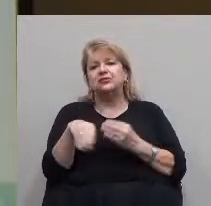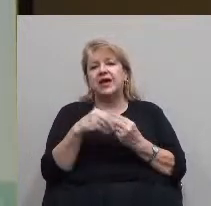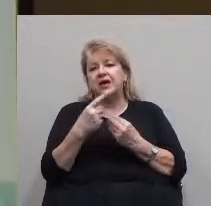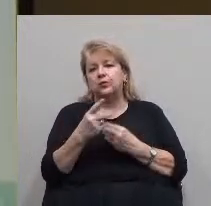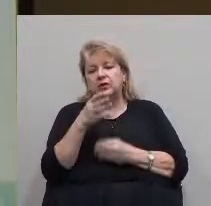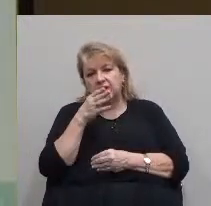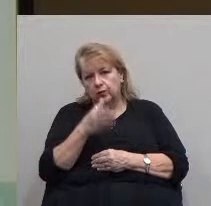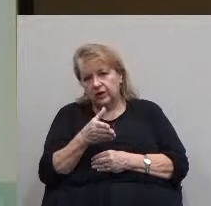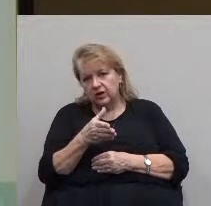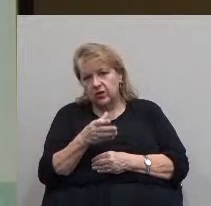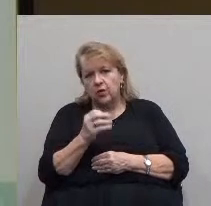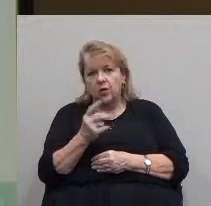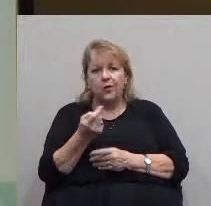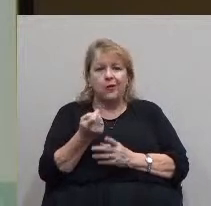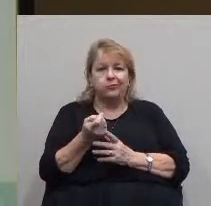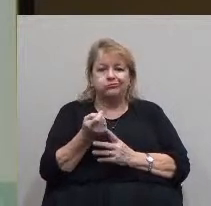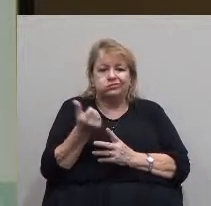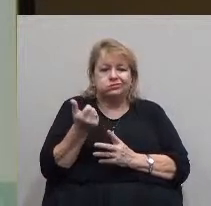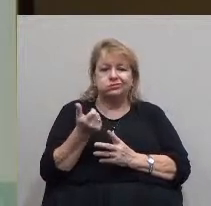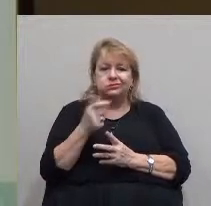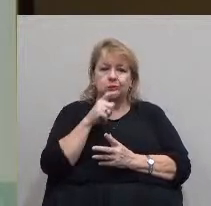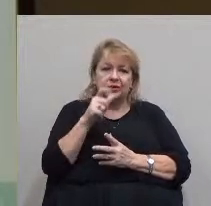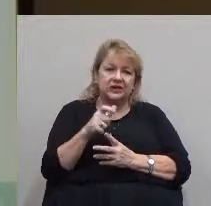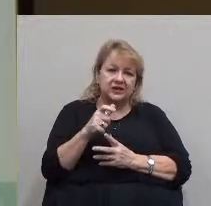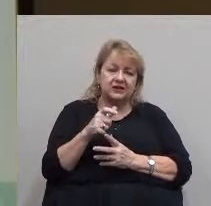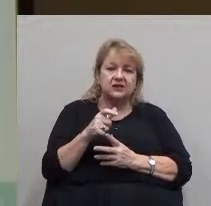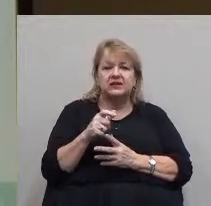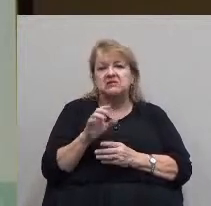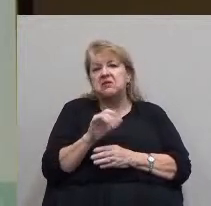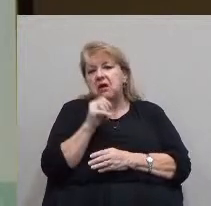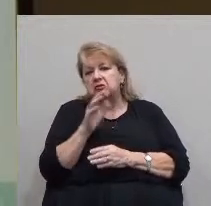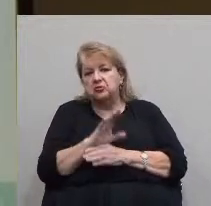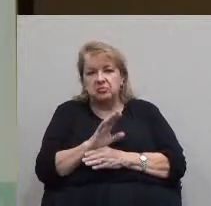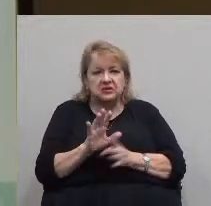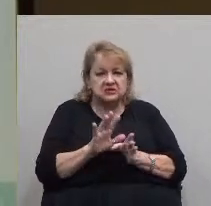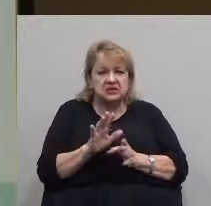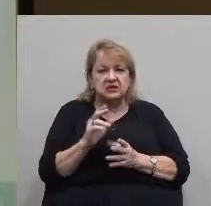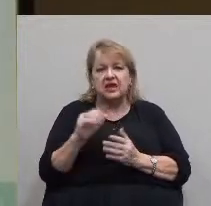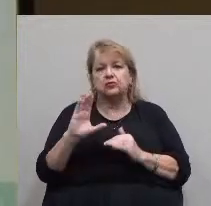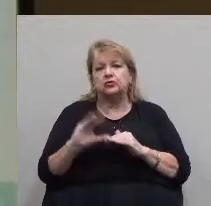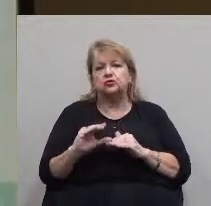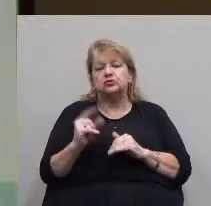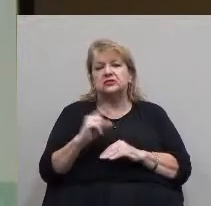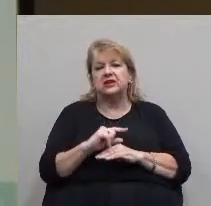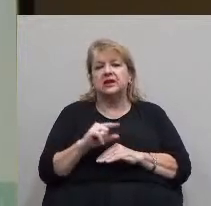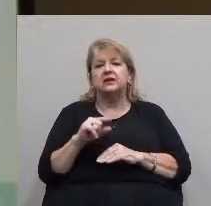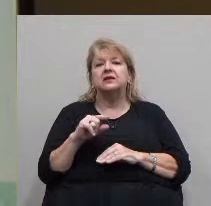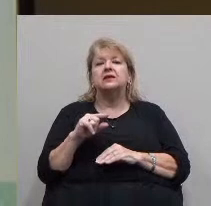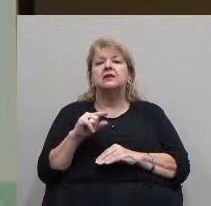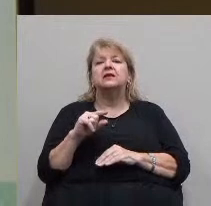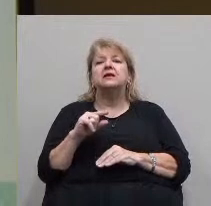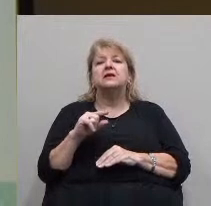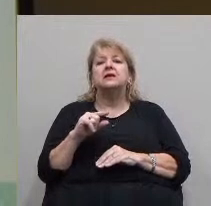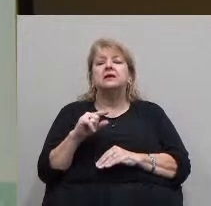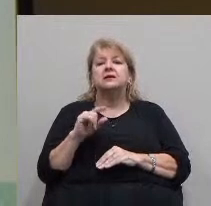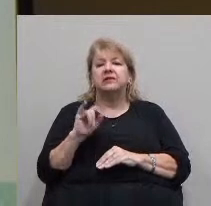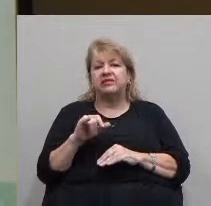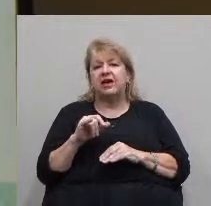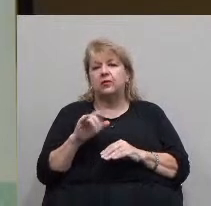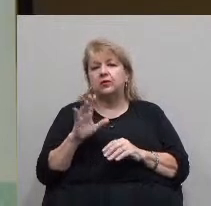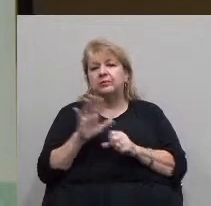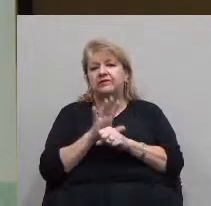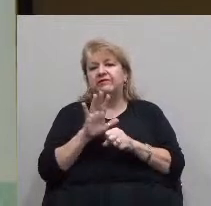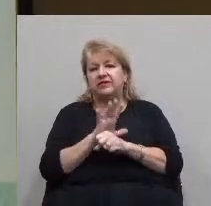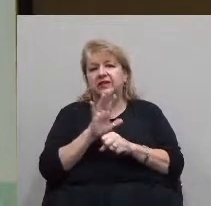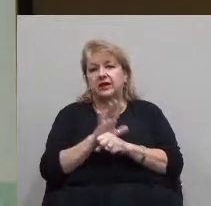they will. They may take a day away that week because it's not as busy. But we do anticipate with a shorter session that we'll be filling up most of